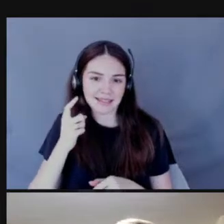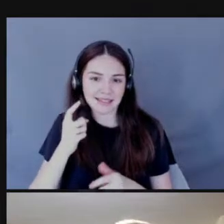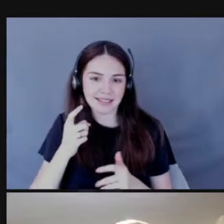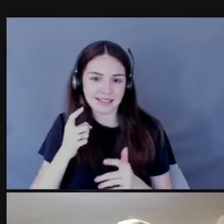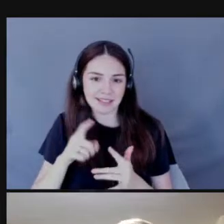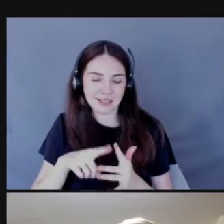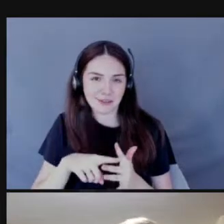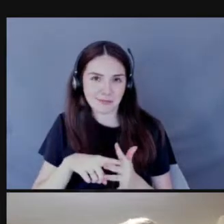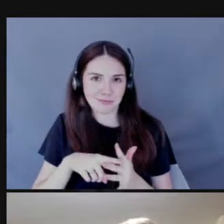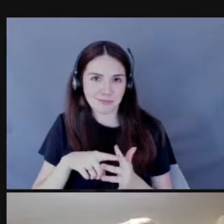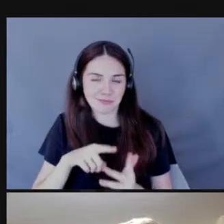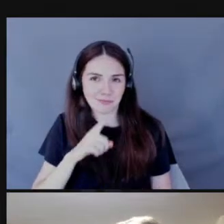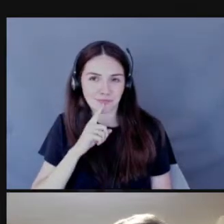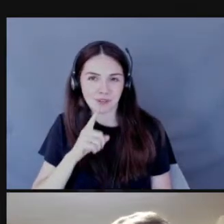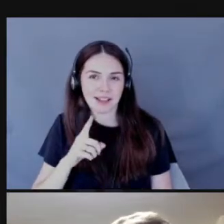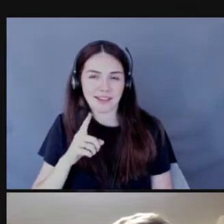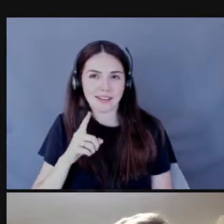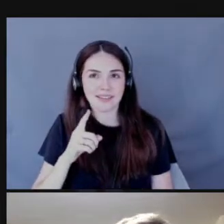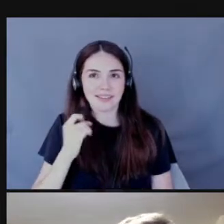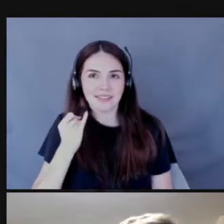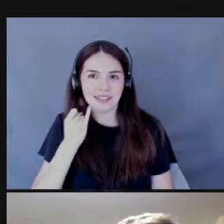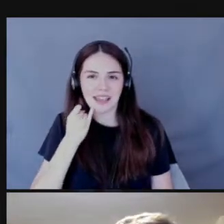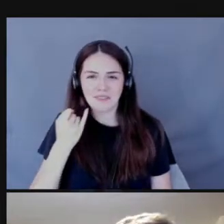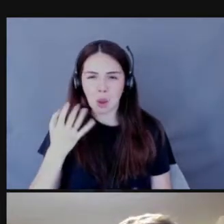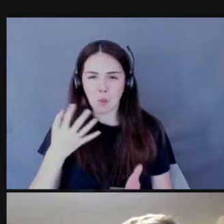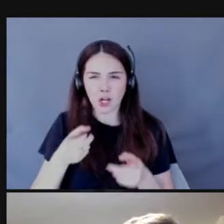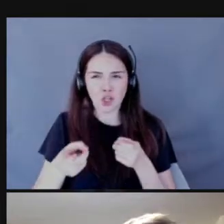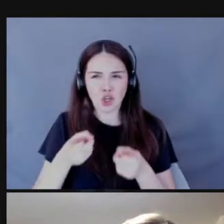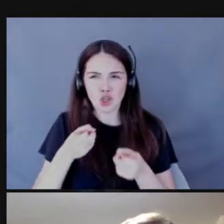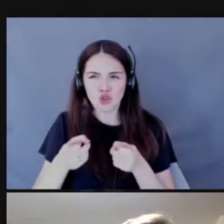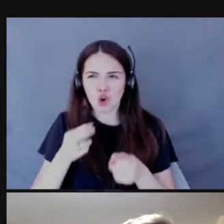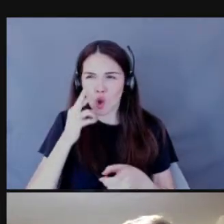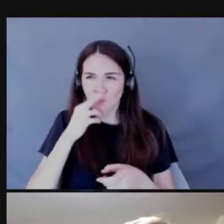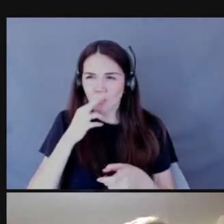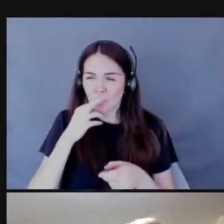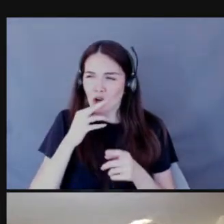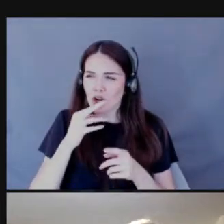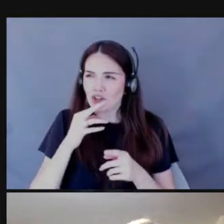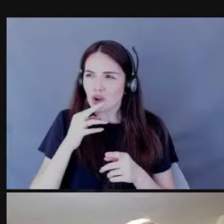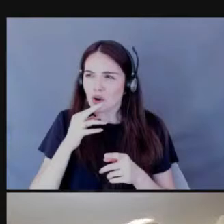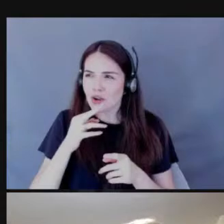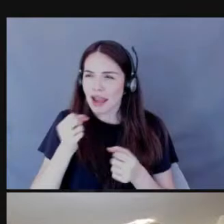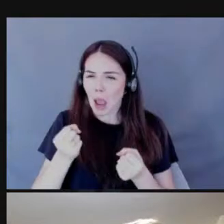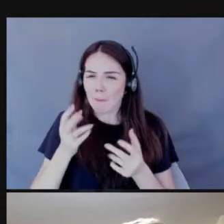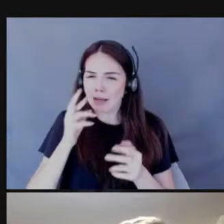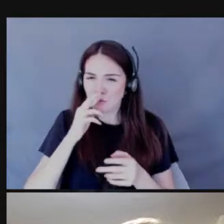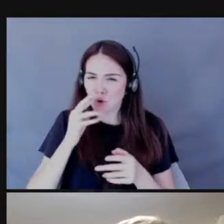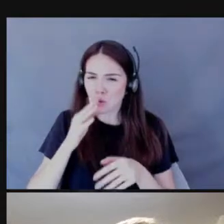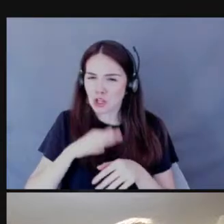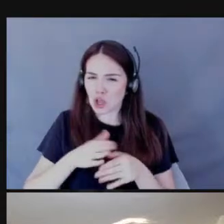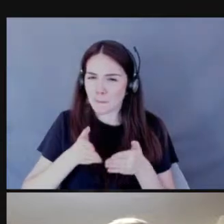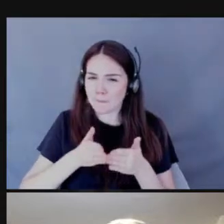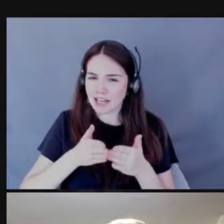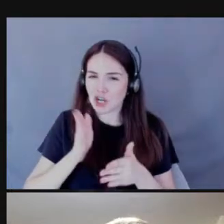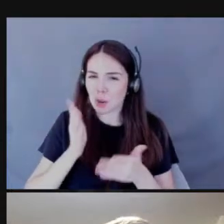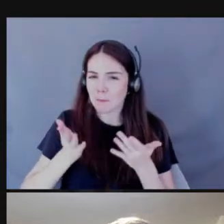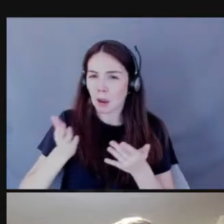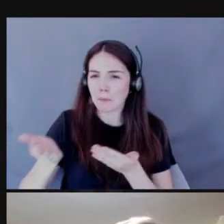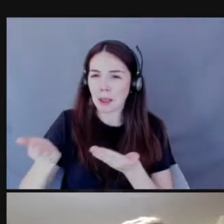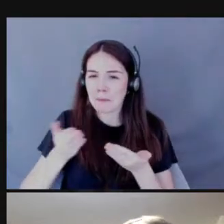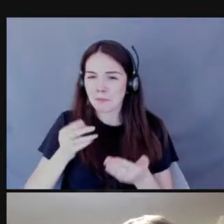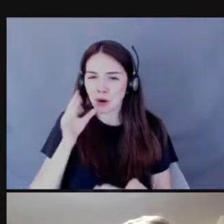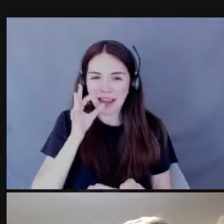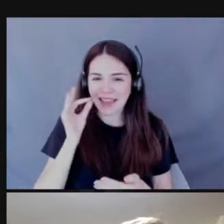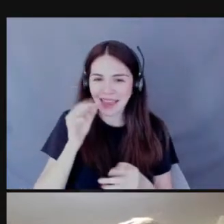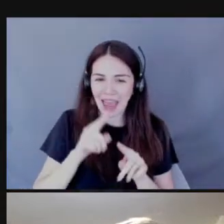have if I was going to try and control the rodent population on my ship, I would take cats with me, maybe, but